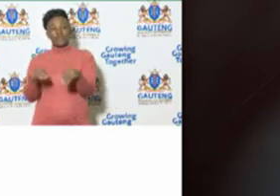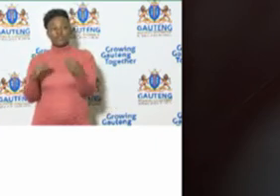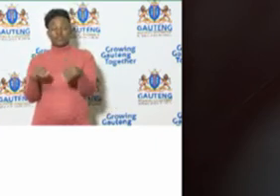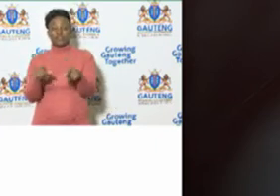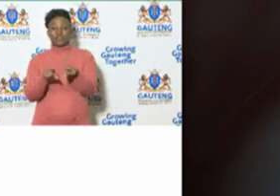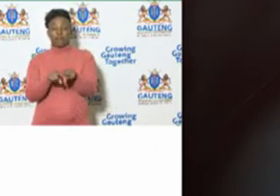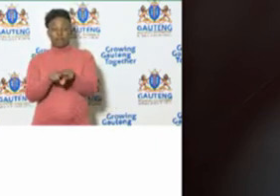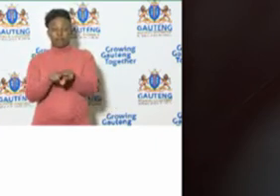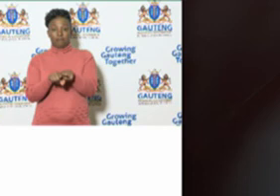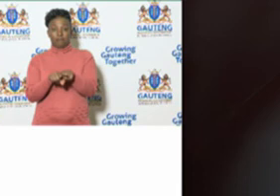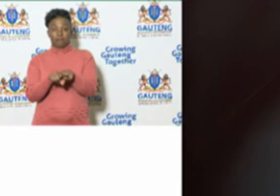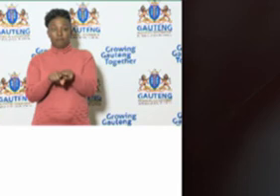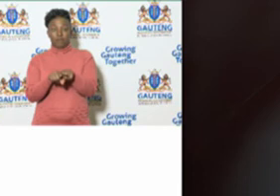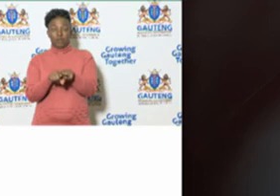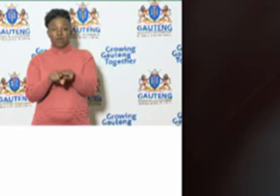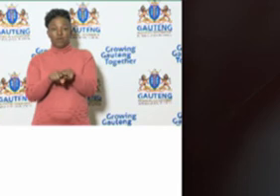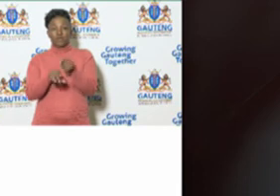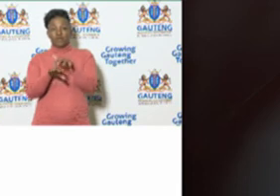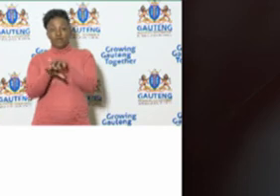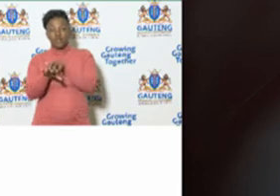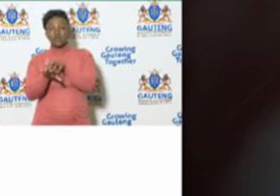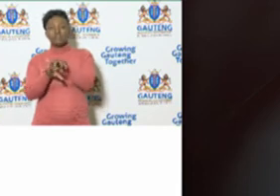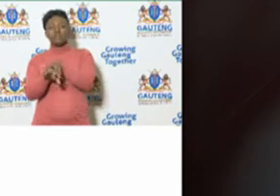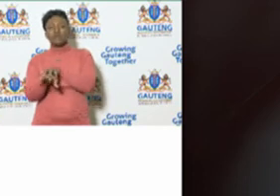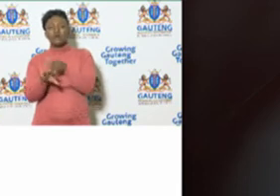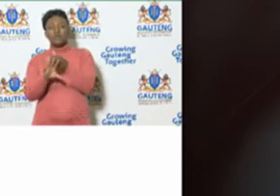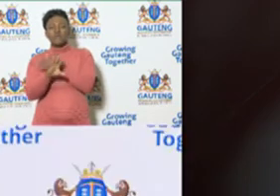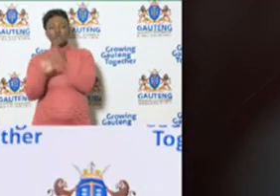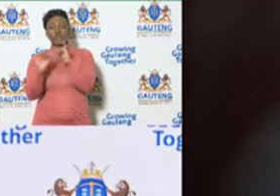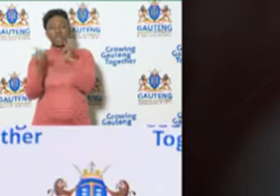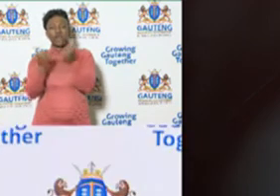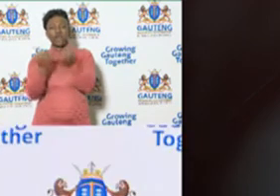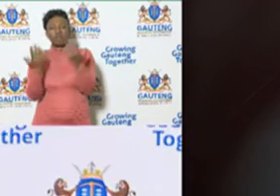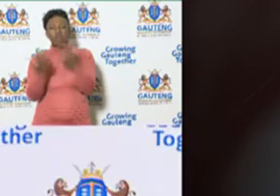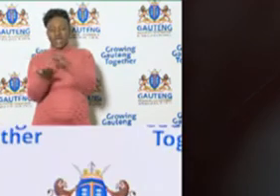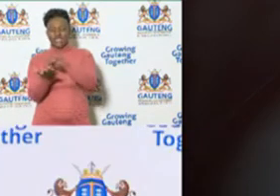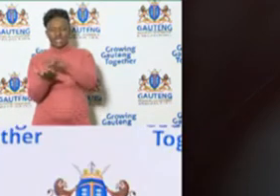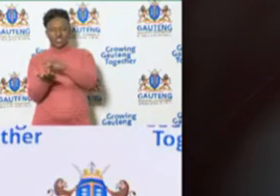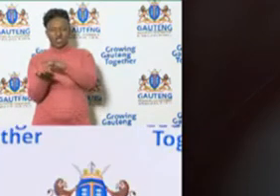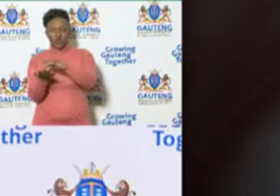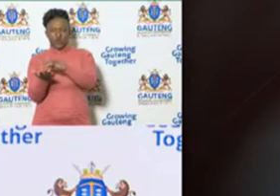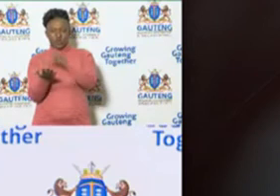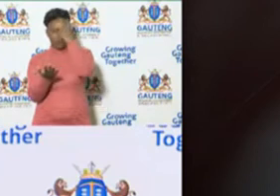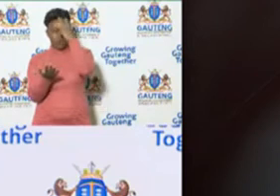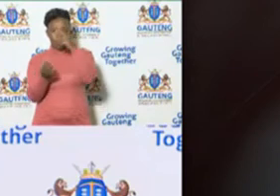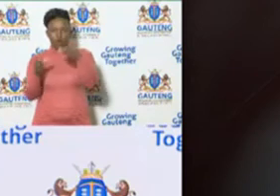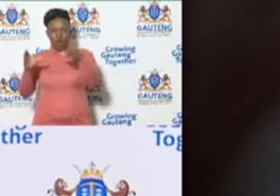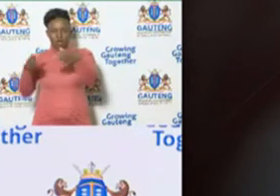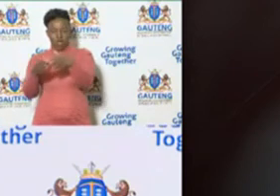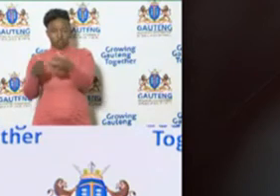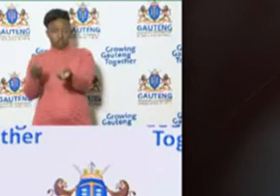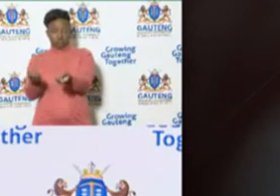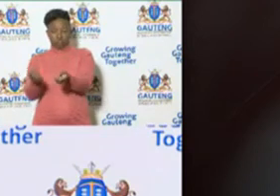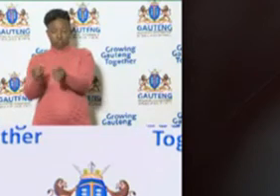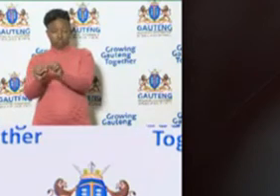is the company that I was talking about in Centurion, where there was a cluster outbreak which caused